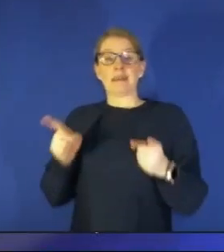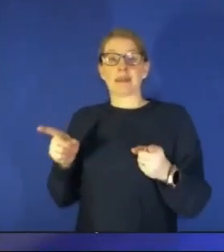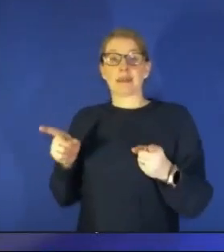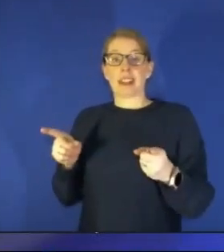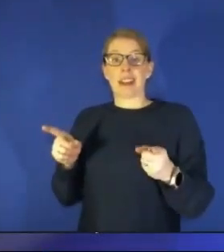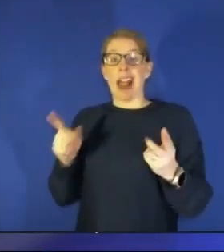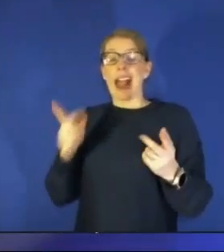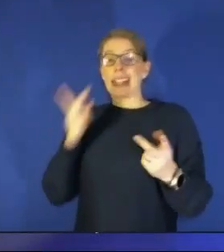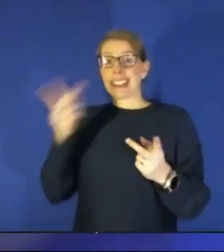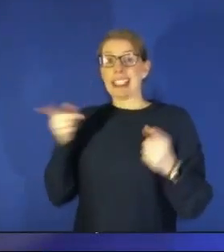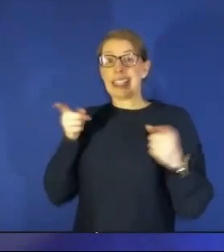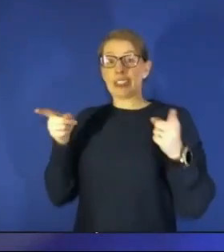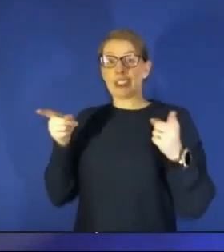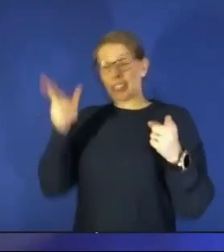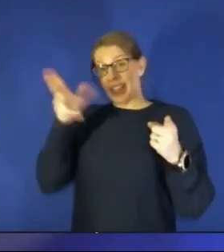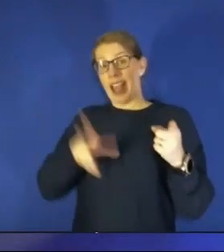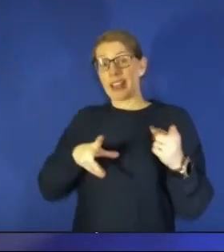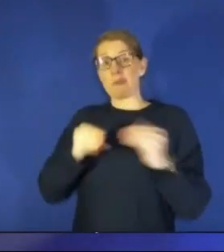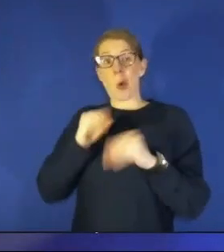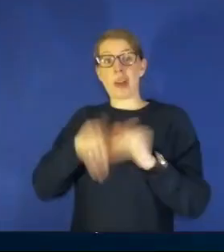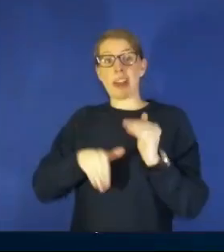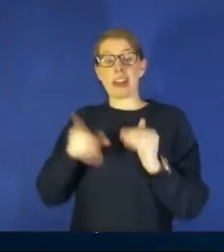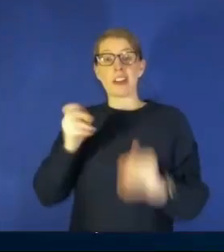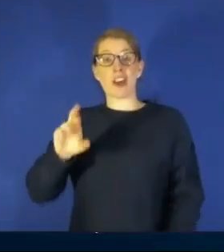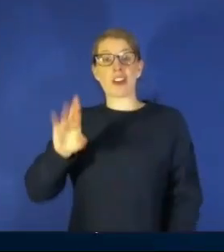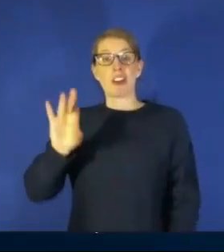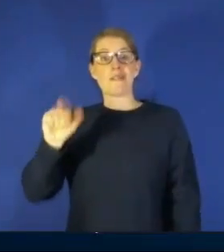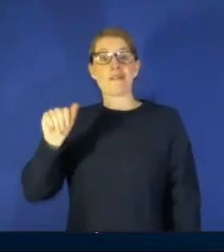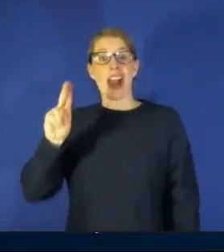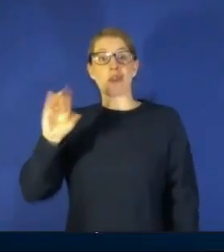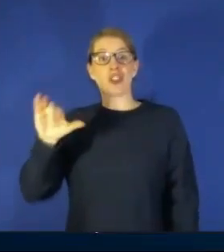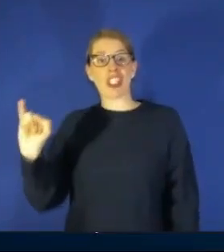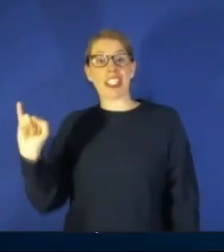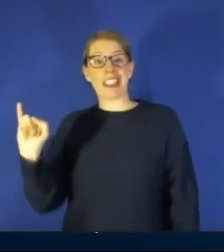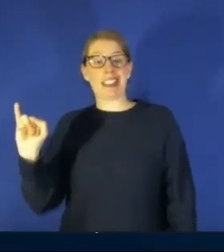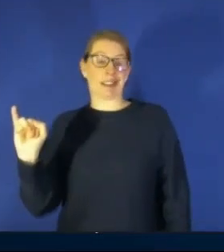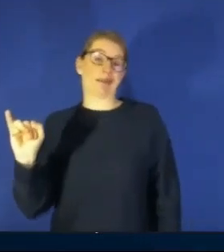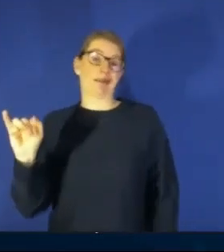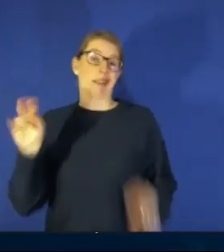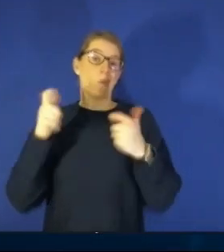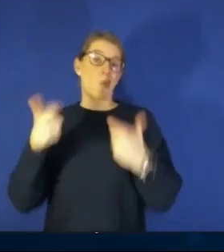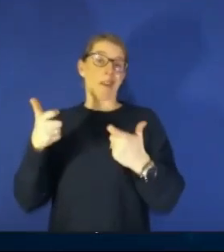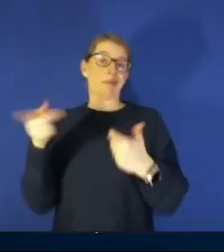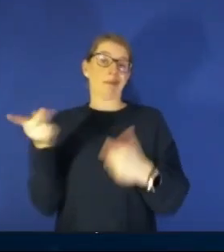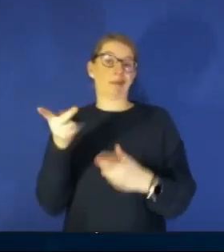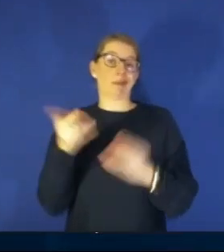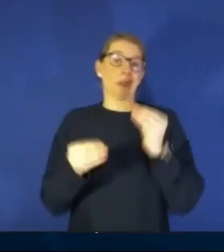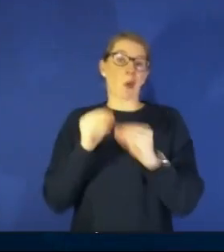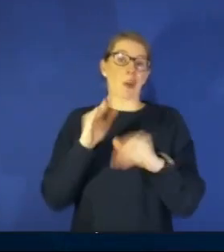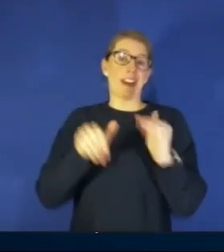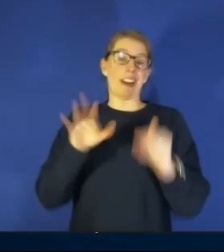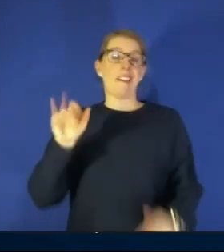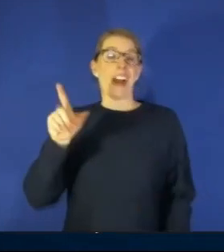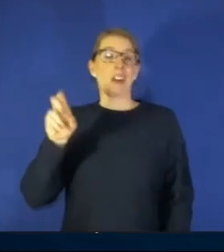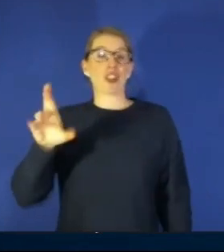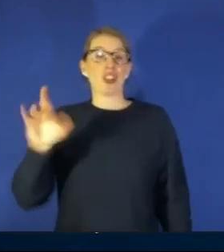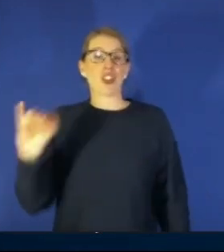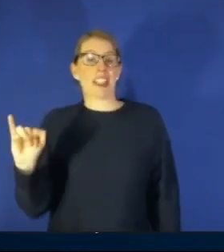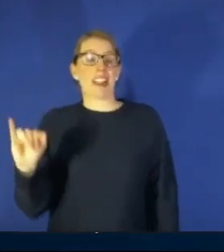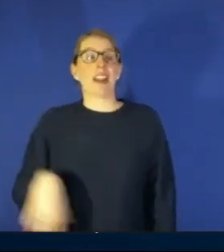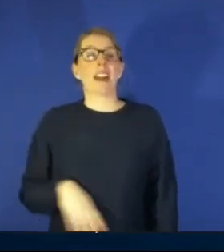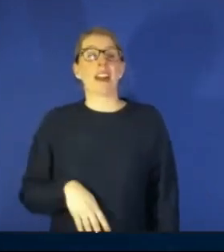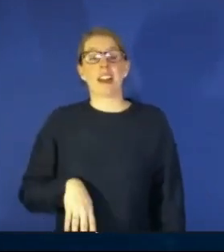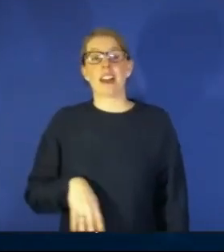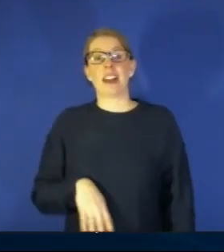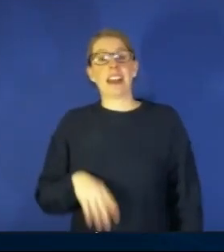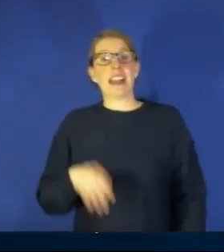more. I told them both more than Dr. Fauci. Absolutely. No, we have put you guys through the journalism TV school in